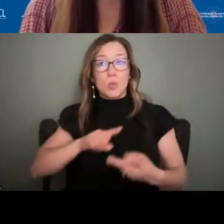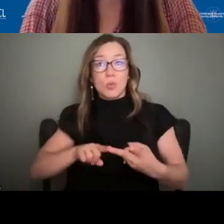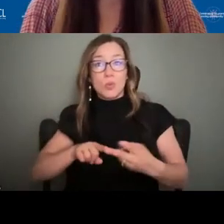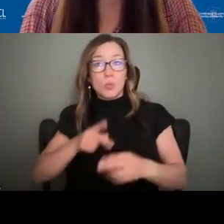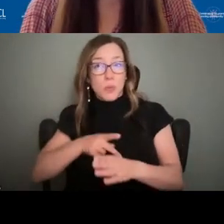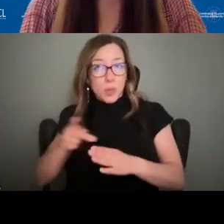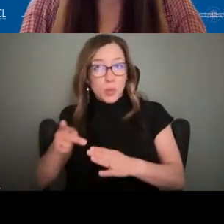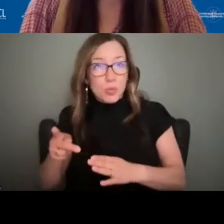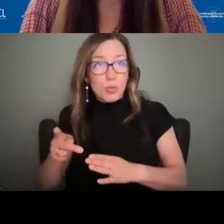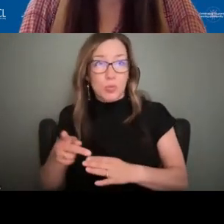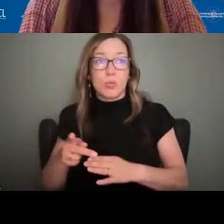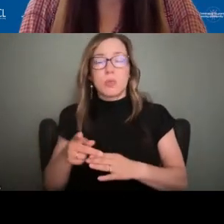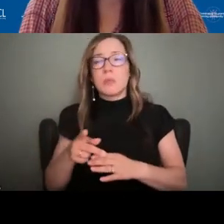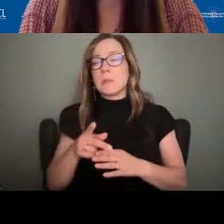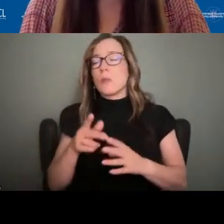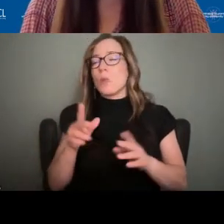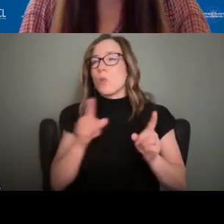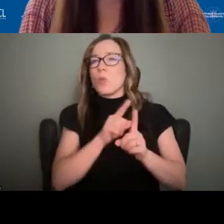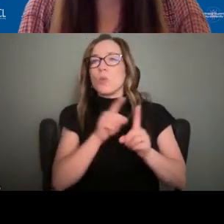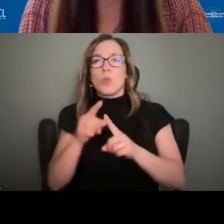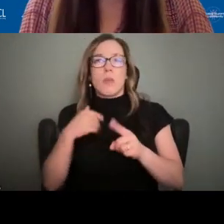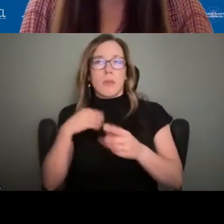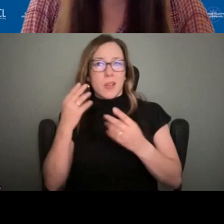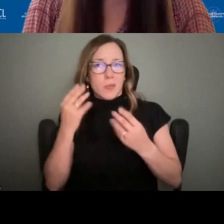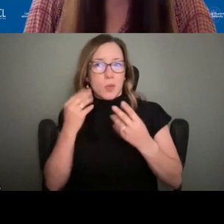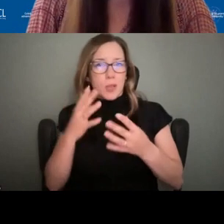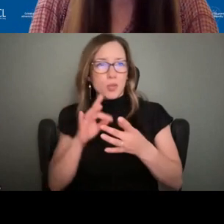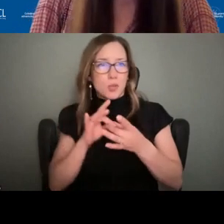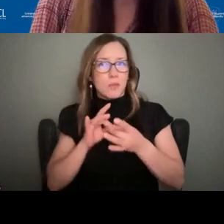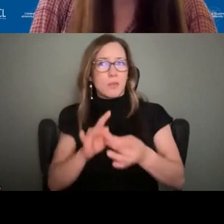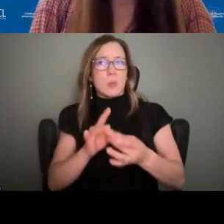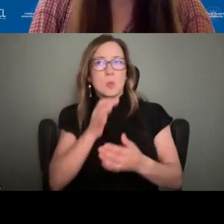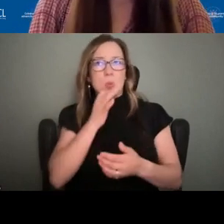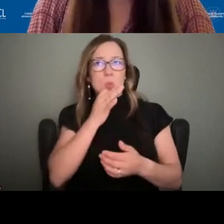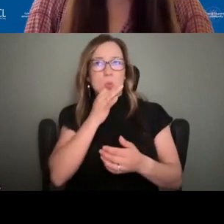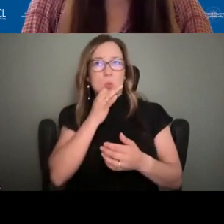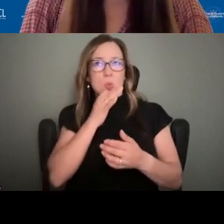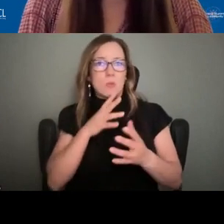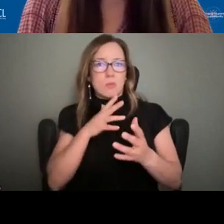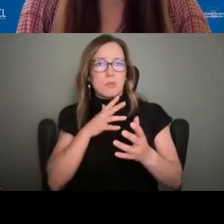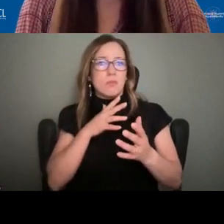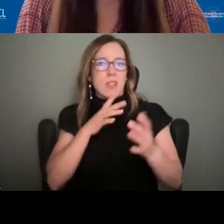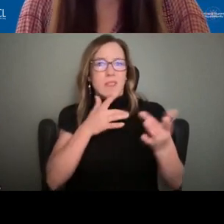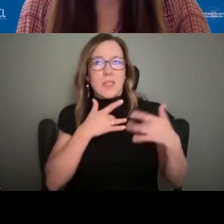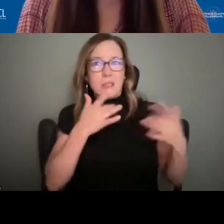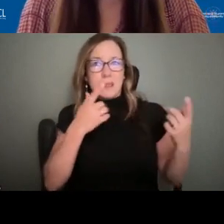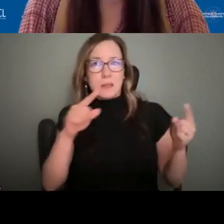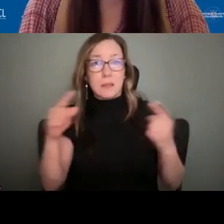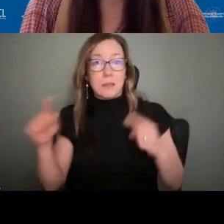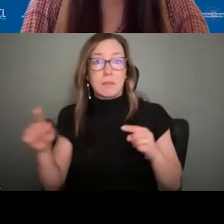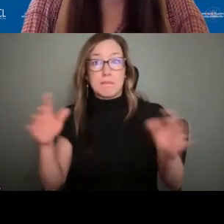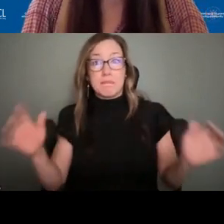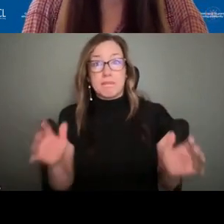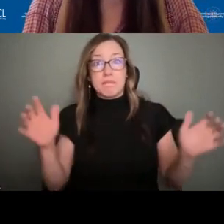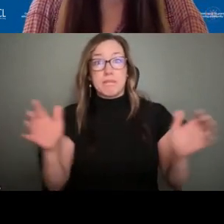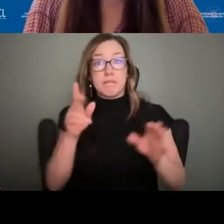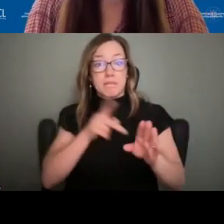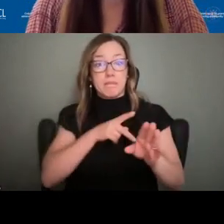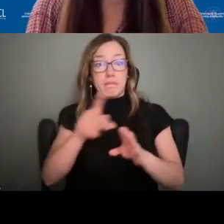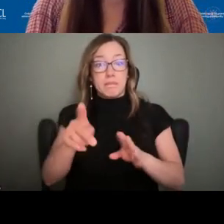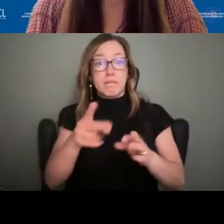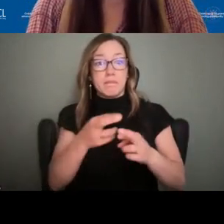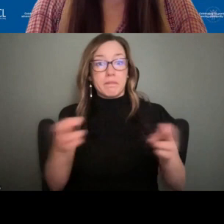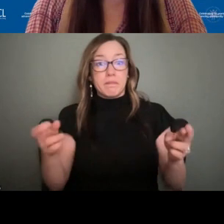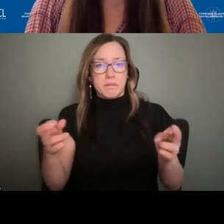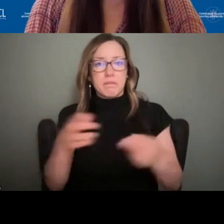this is also a home where we have information on all of our upcoming events. I really encourage you to check out the professional resource section